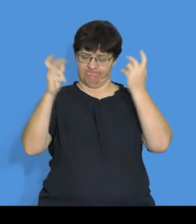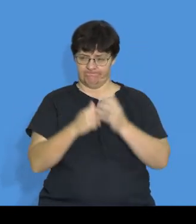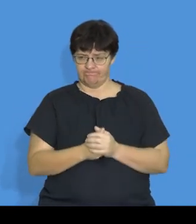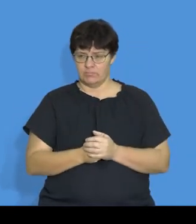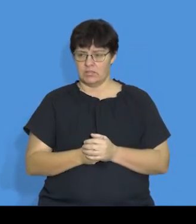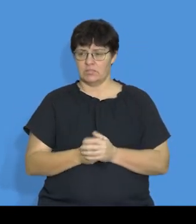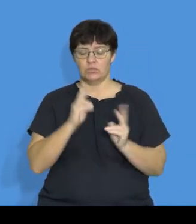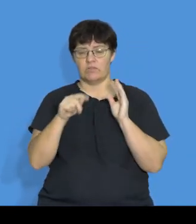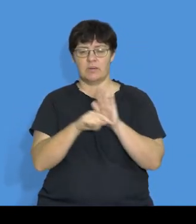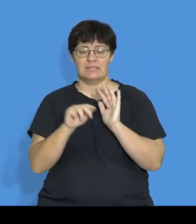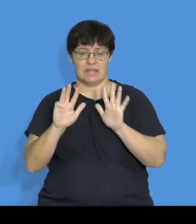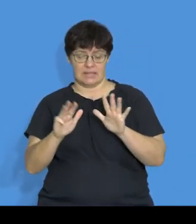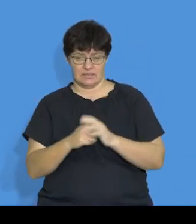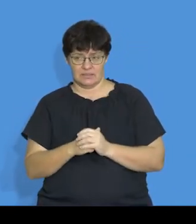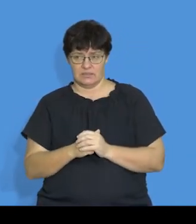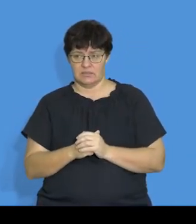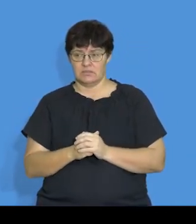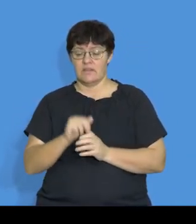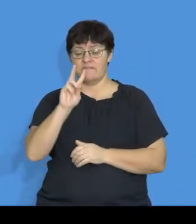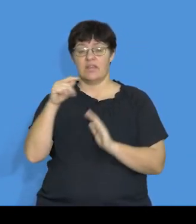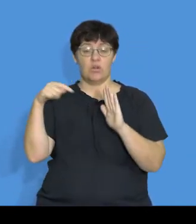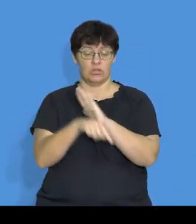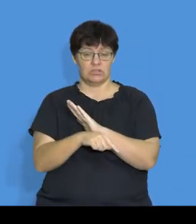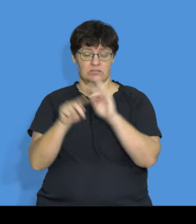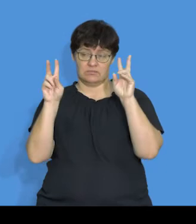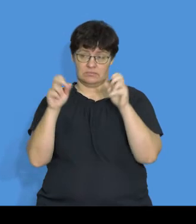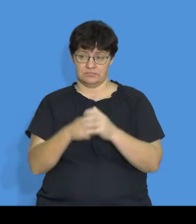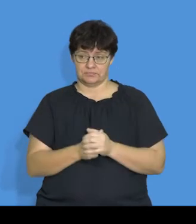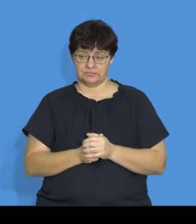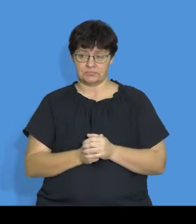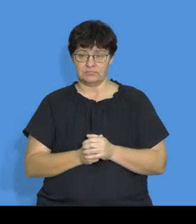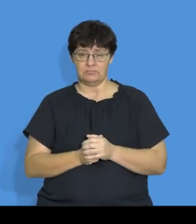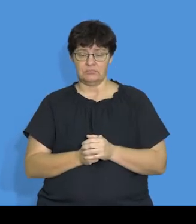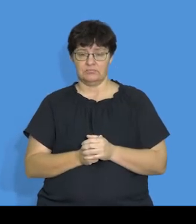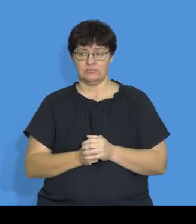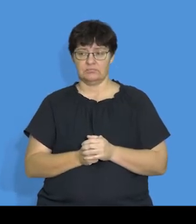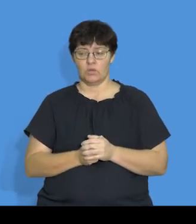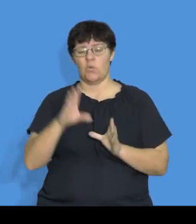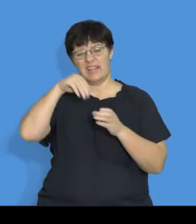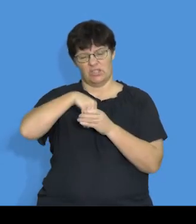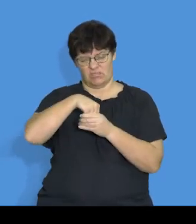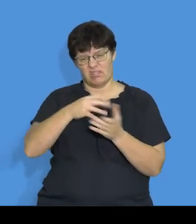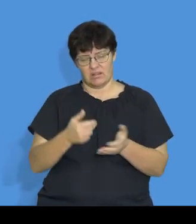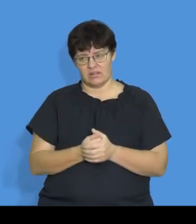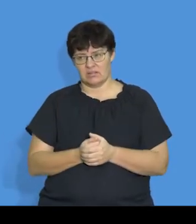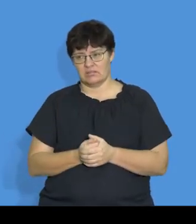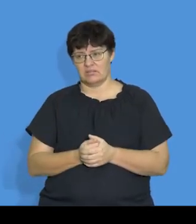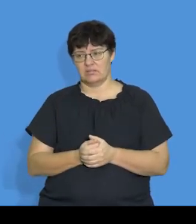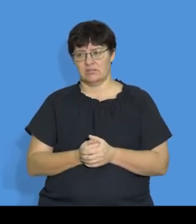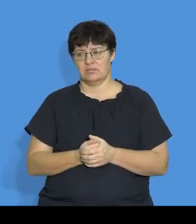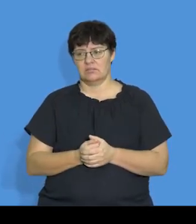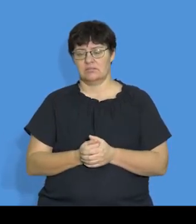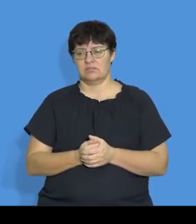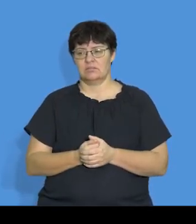minus 9. So in other words, V lost, okay, or V internal, all right, sometimes we would refer to as V